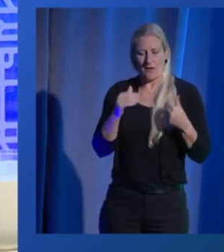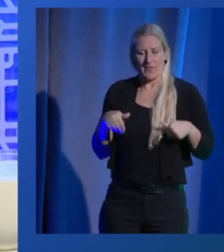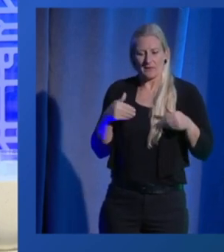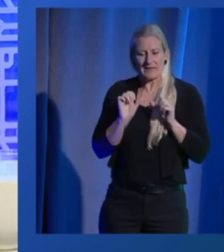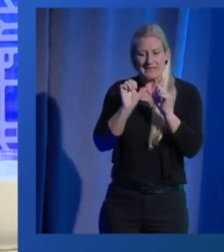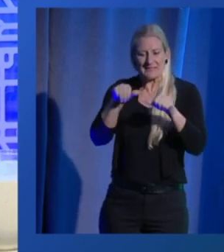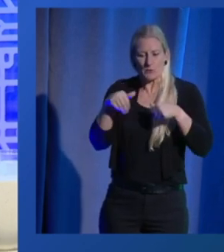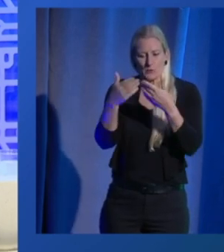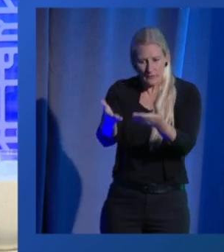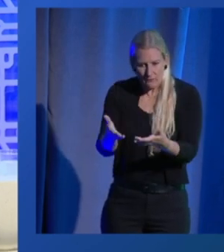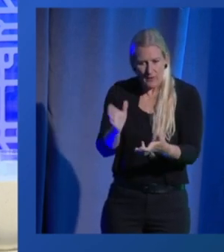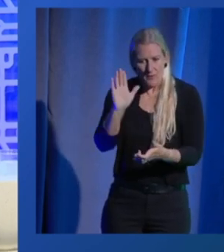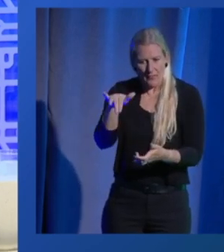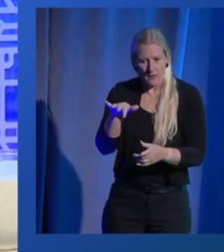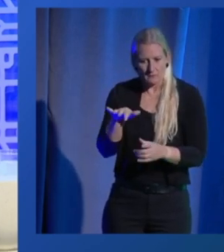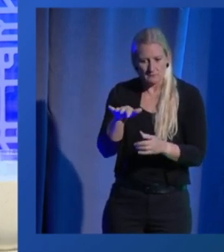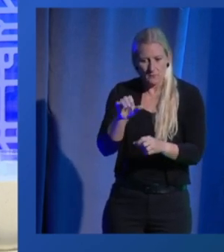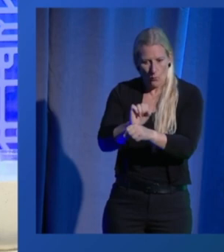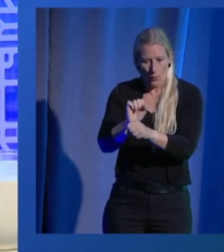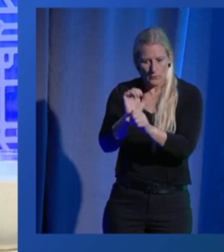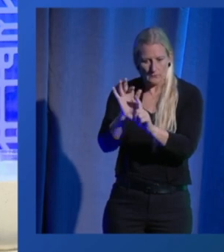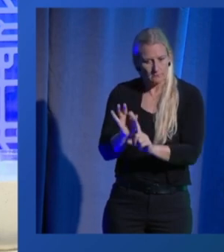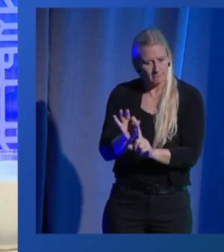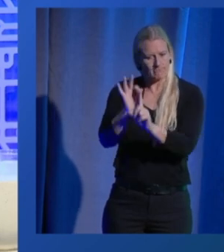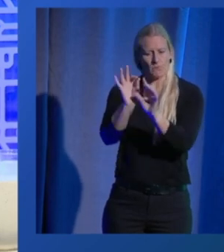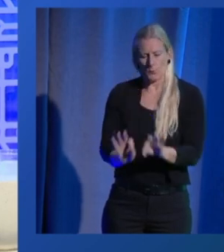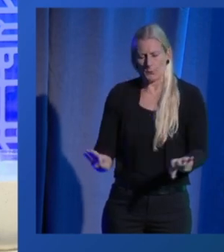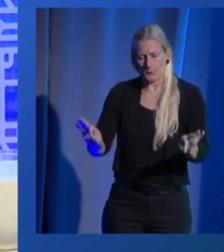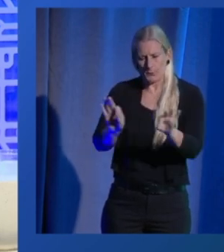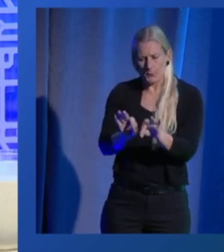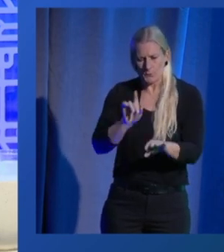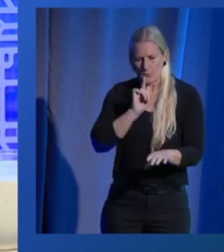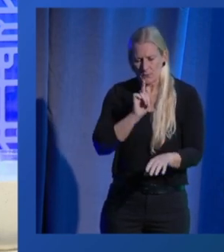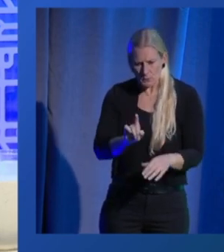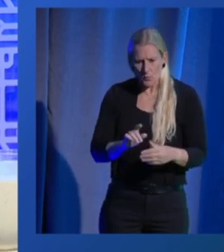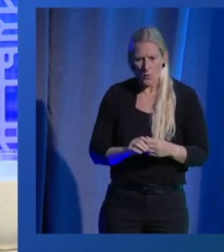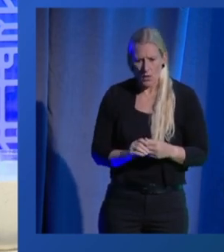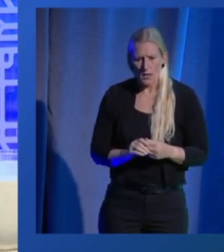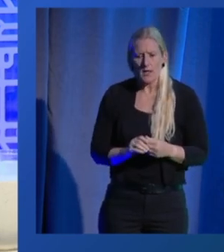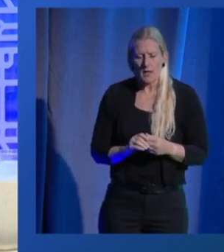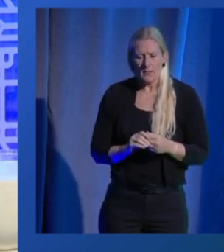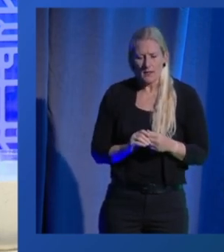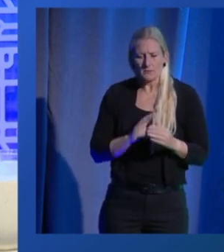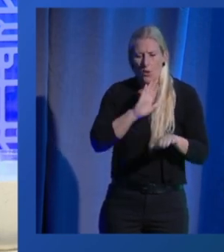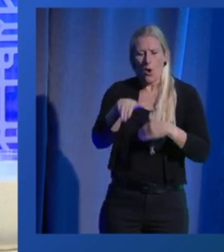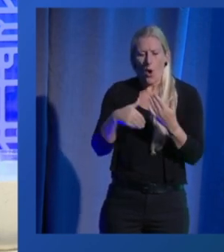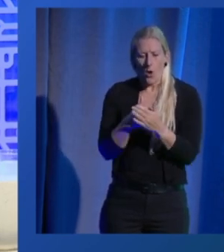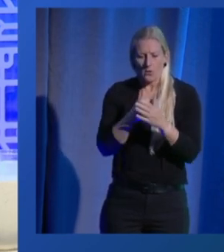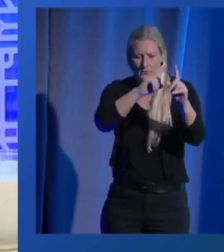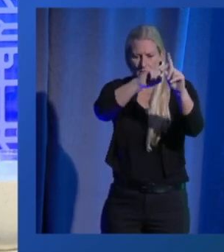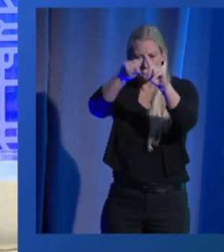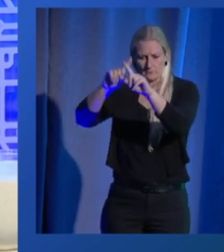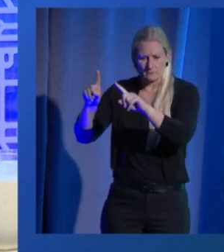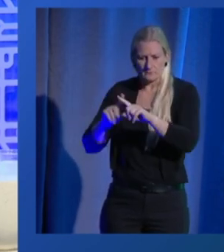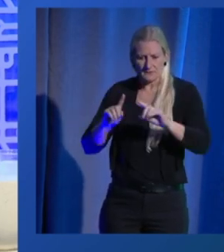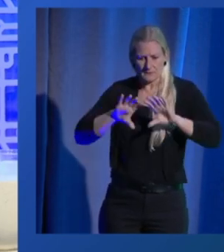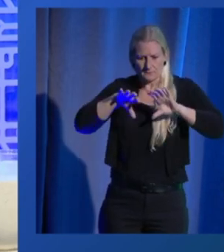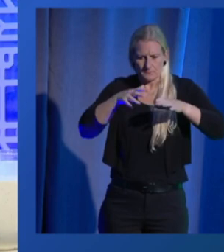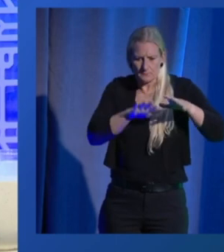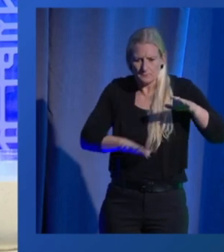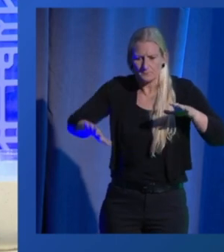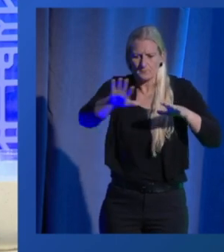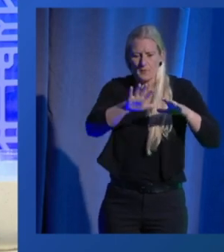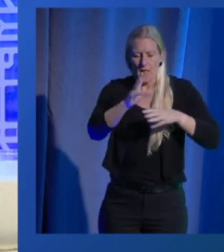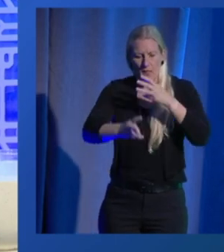think that that work is going to be critical to ensuring that the you know compat commanders can rely on AIML